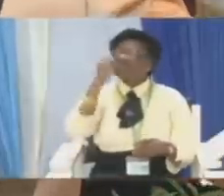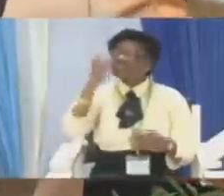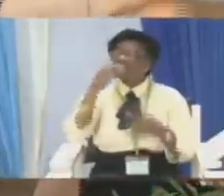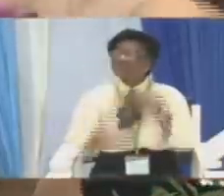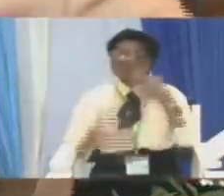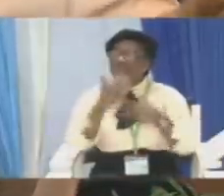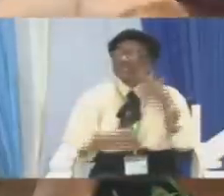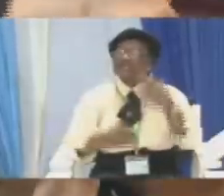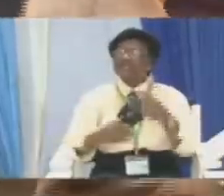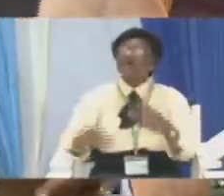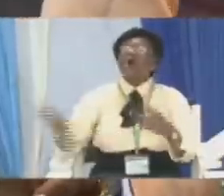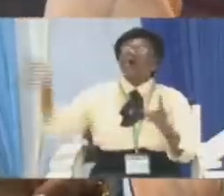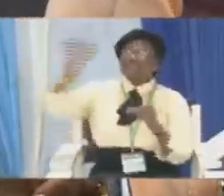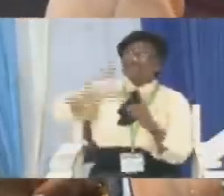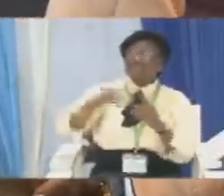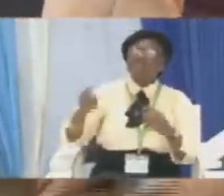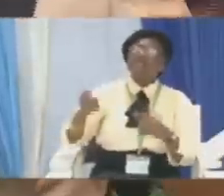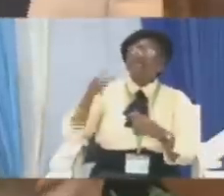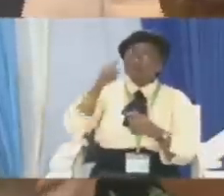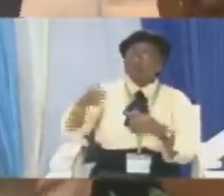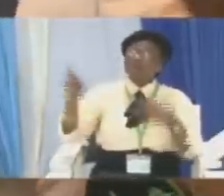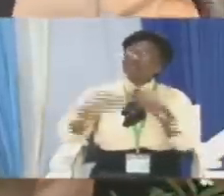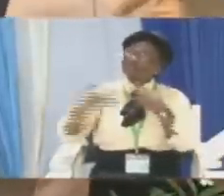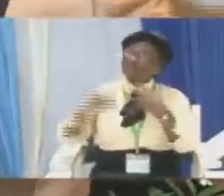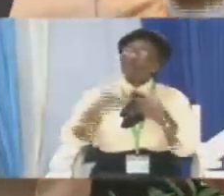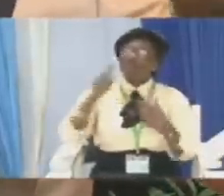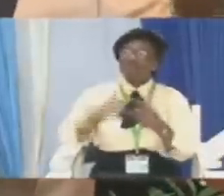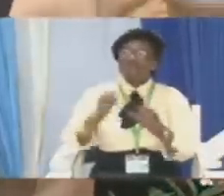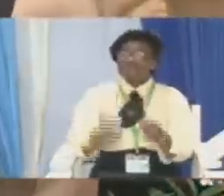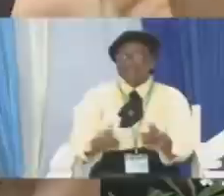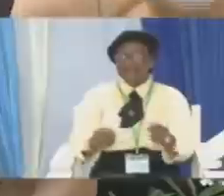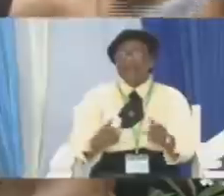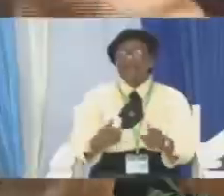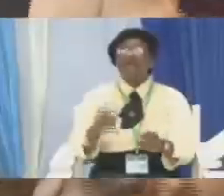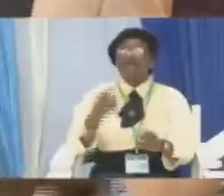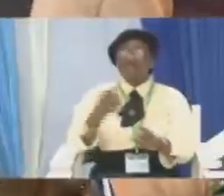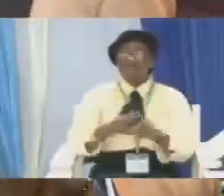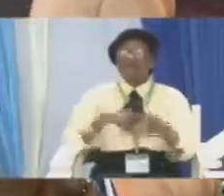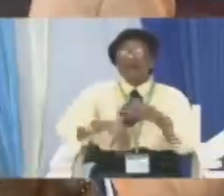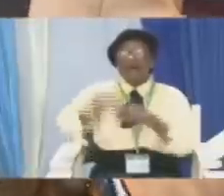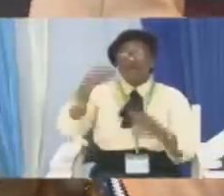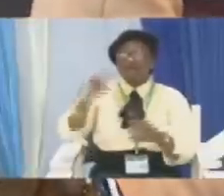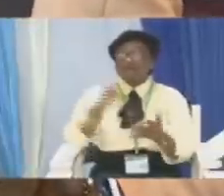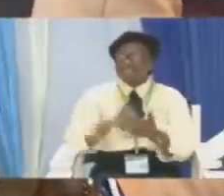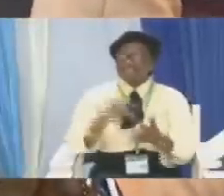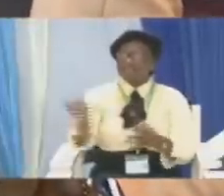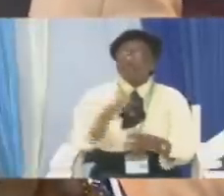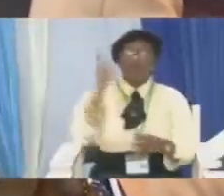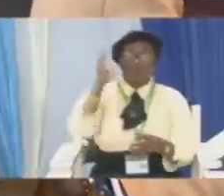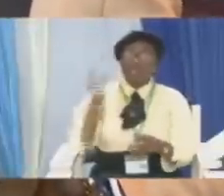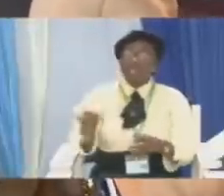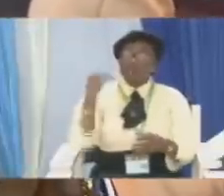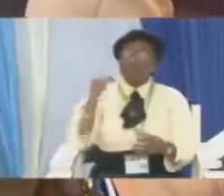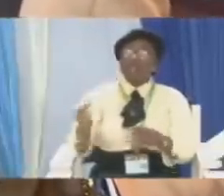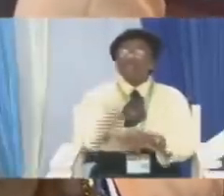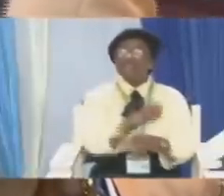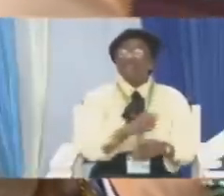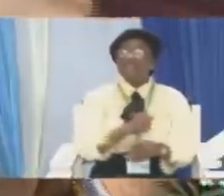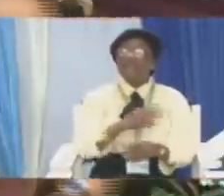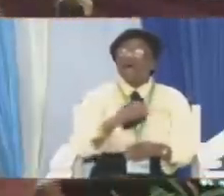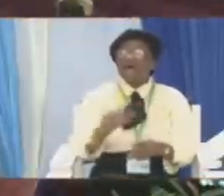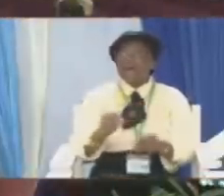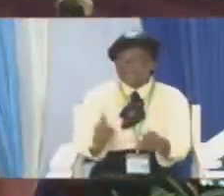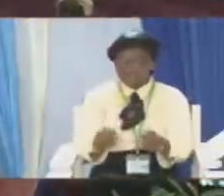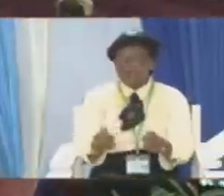thou return unto the ground. For out of it was thou taken. For dust art thou, and unto dust